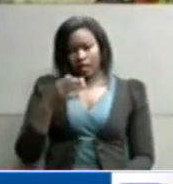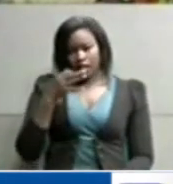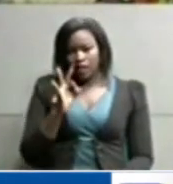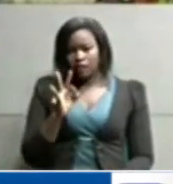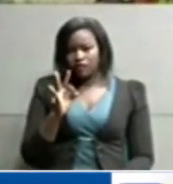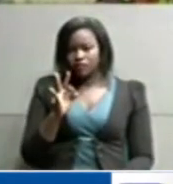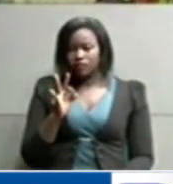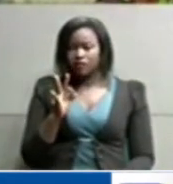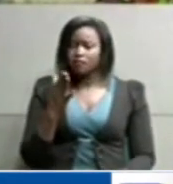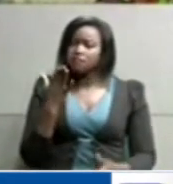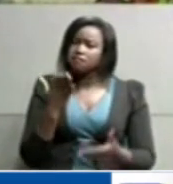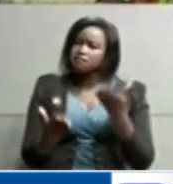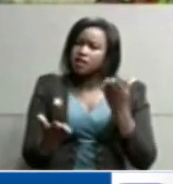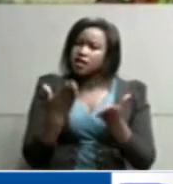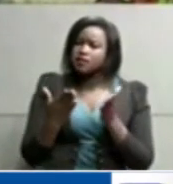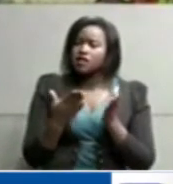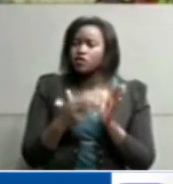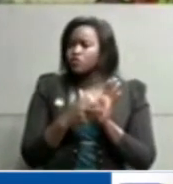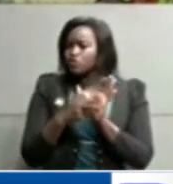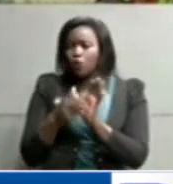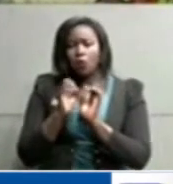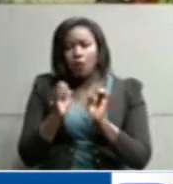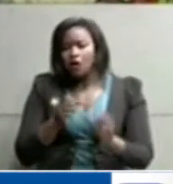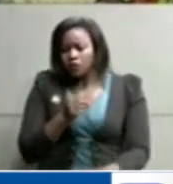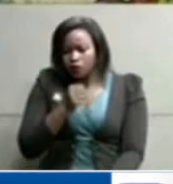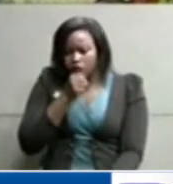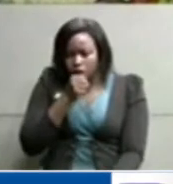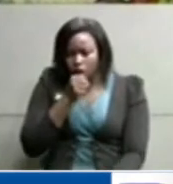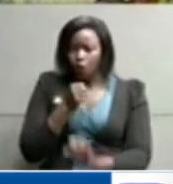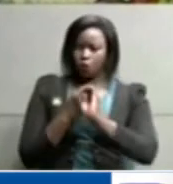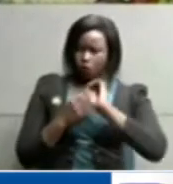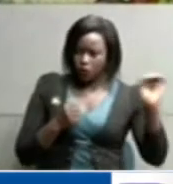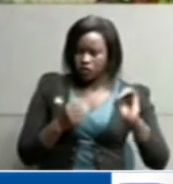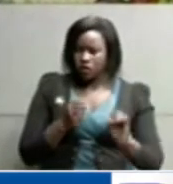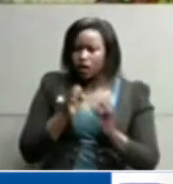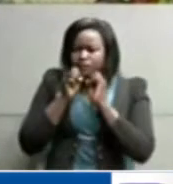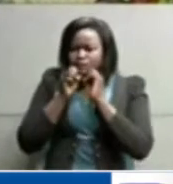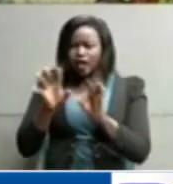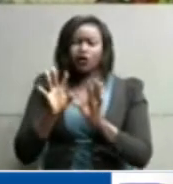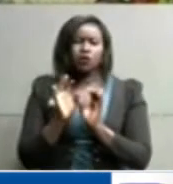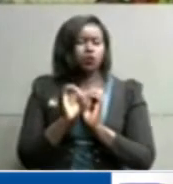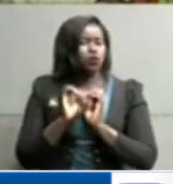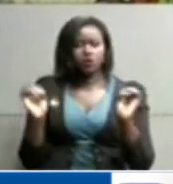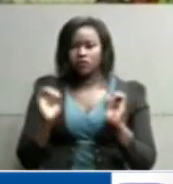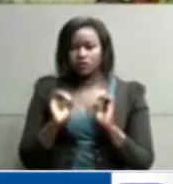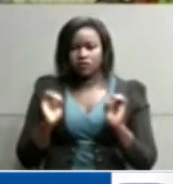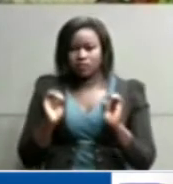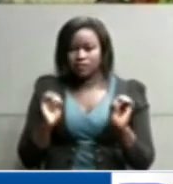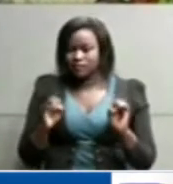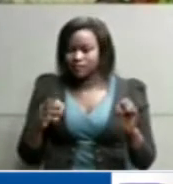asymptomatic, if he's not coughing, if he's not sneezing,